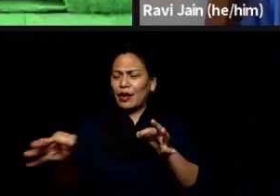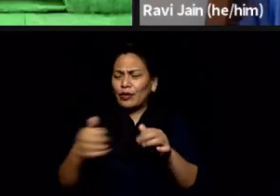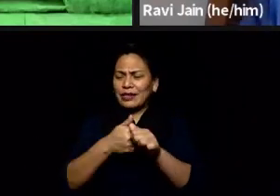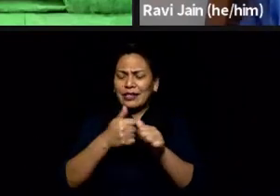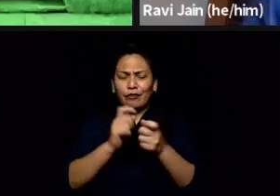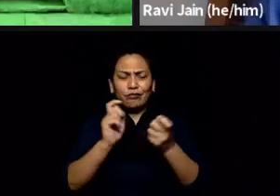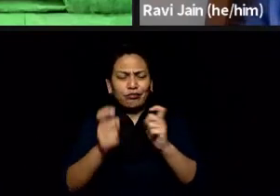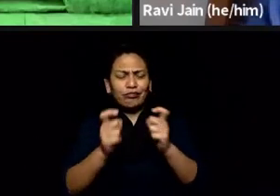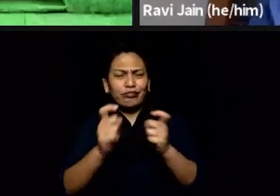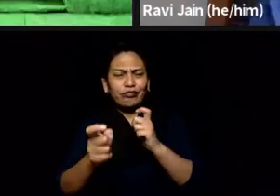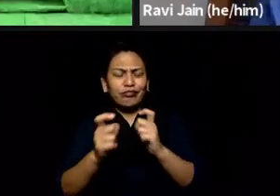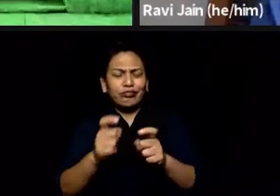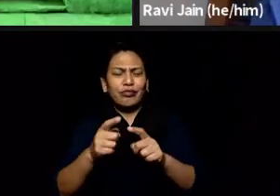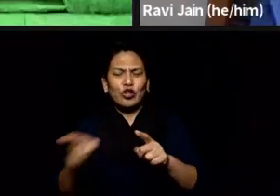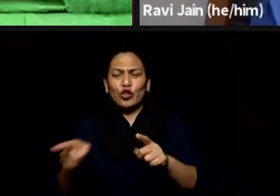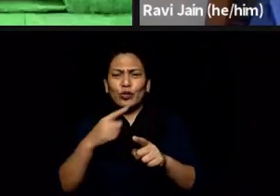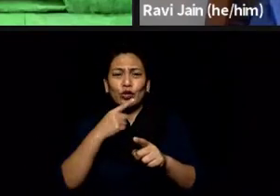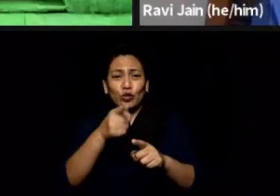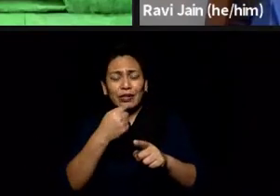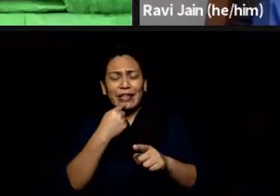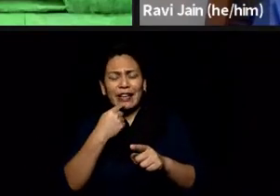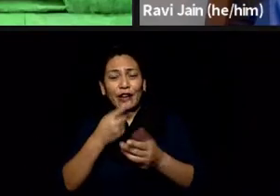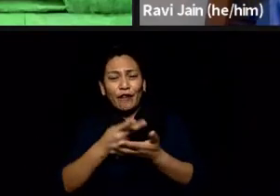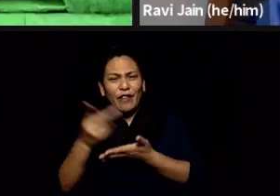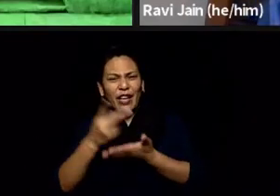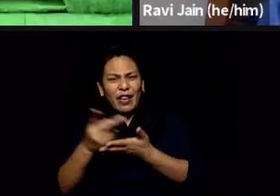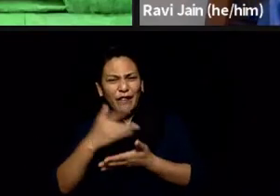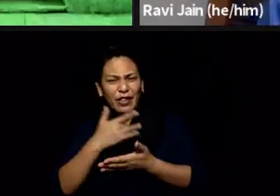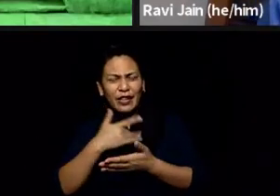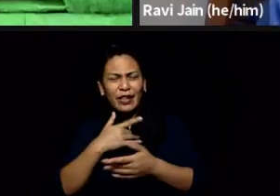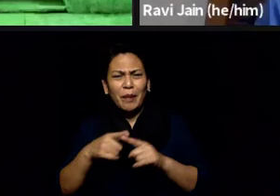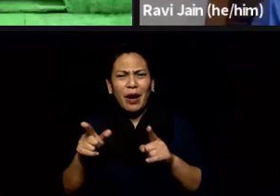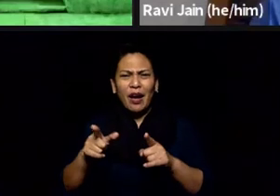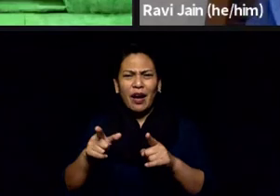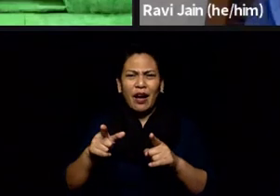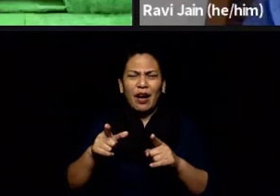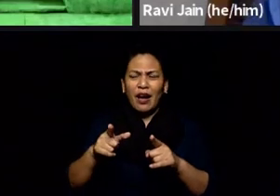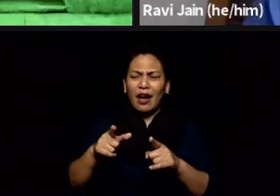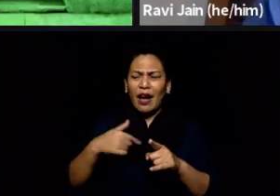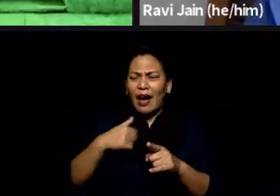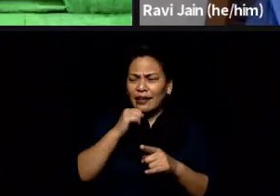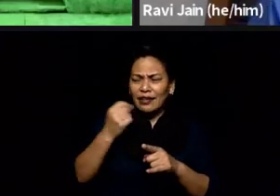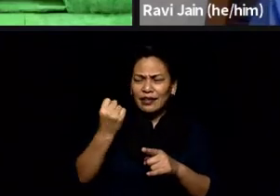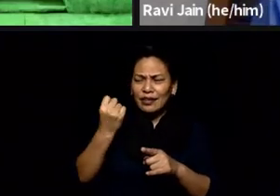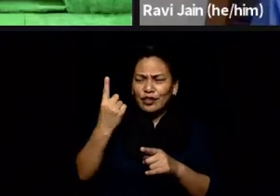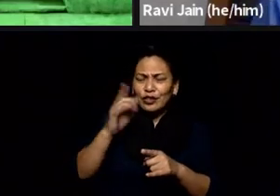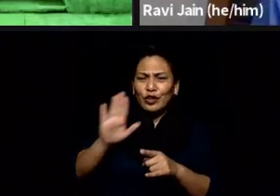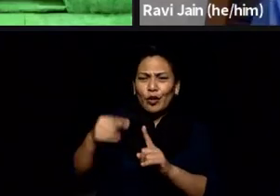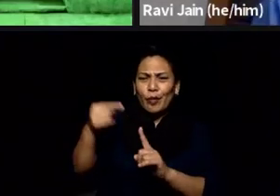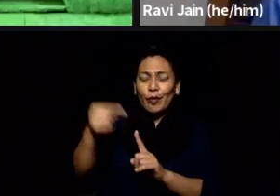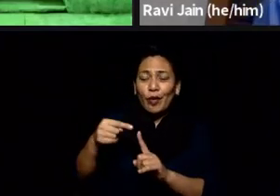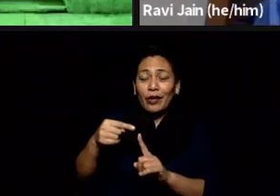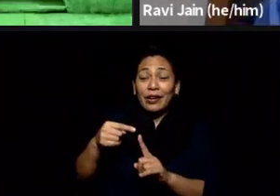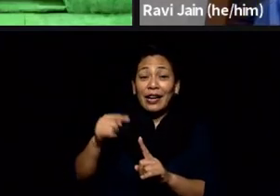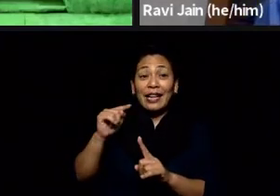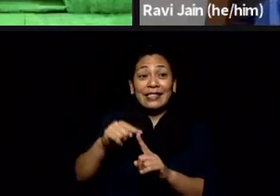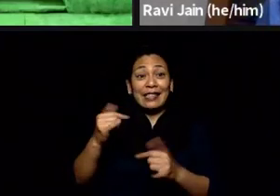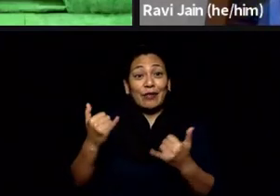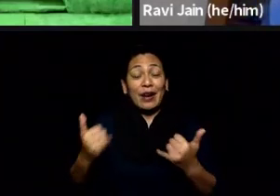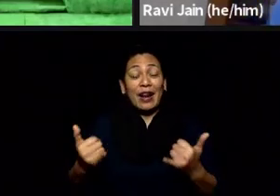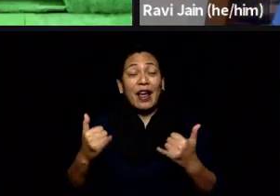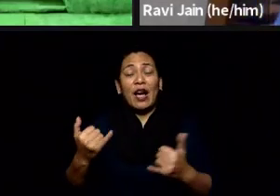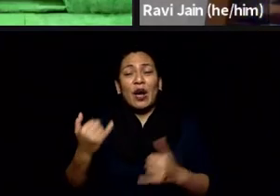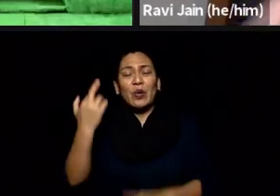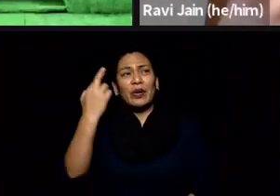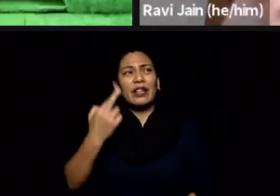step because language was changing. And I didn't actually understand what you meant until like this moment when I realized,